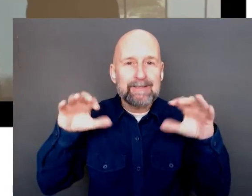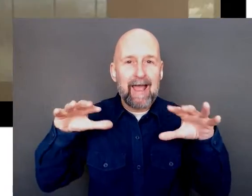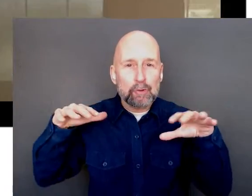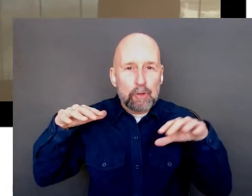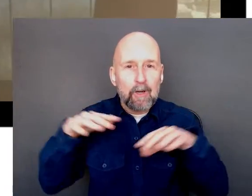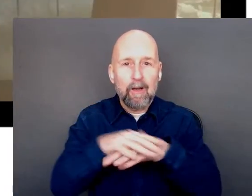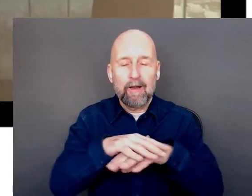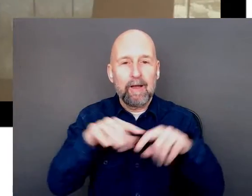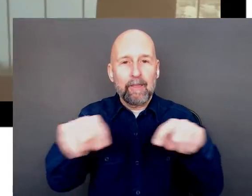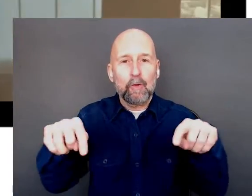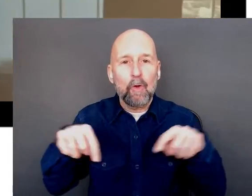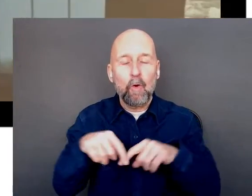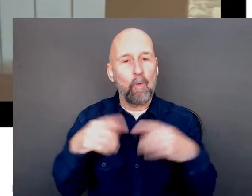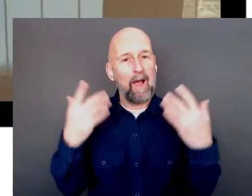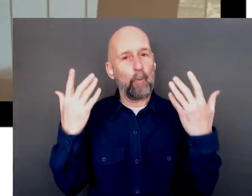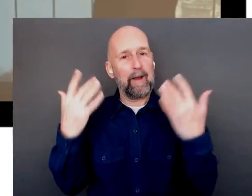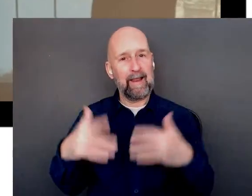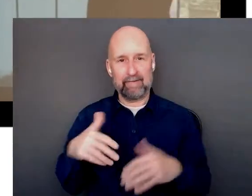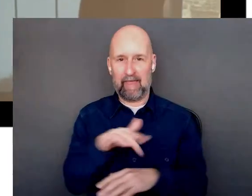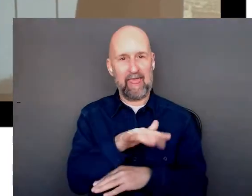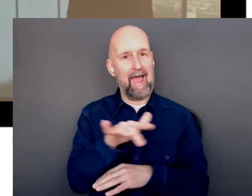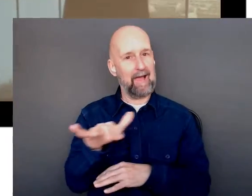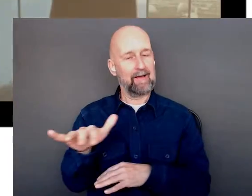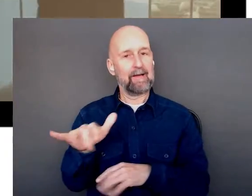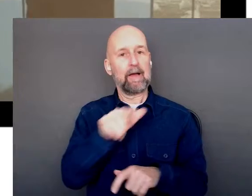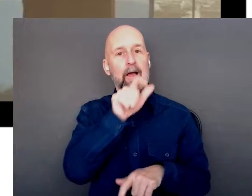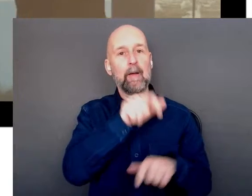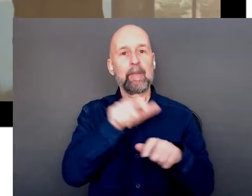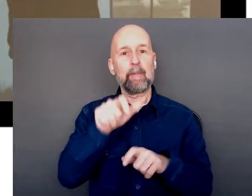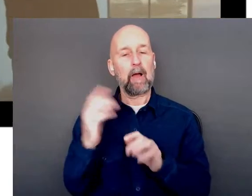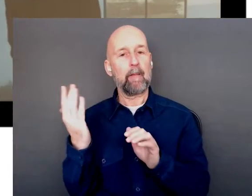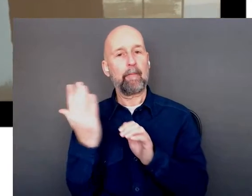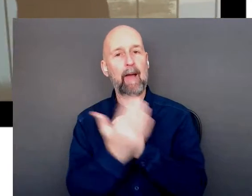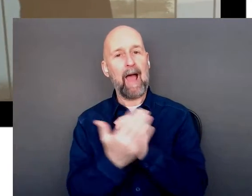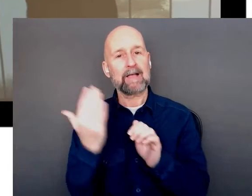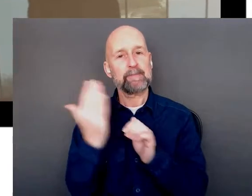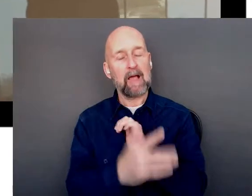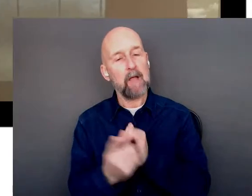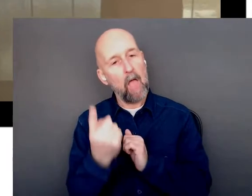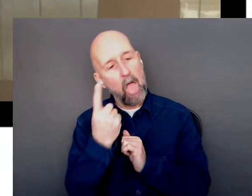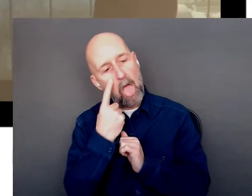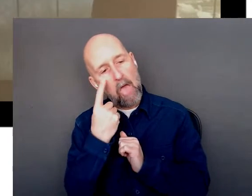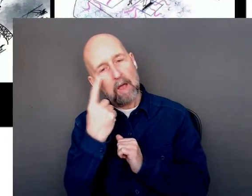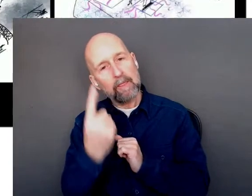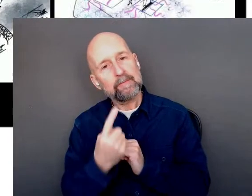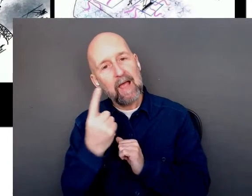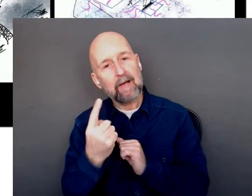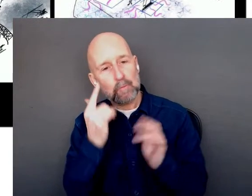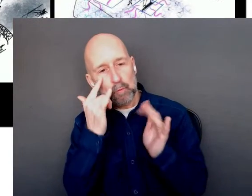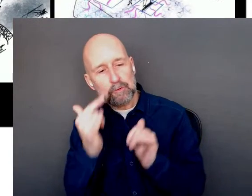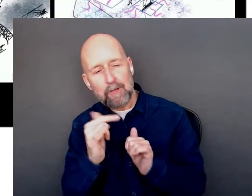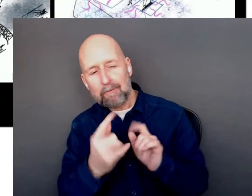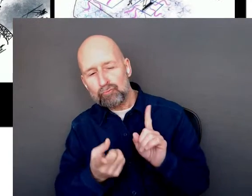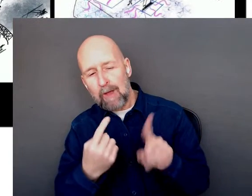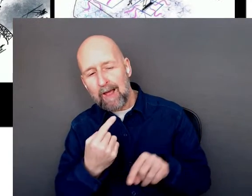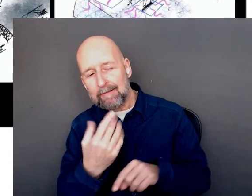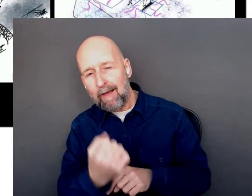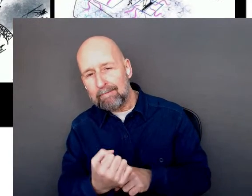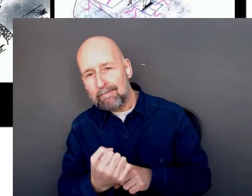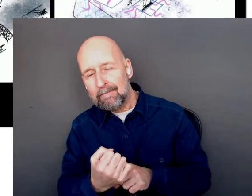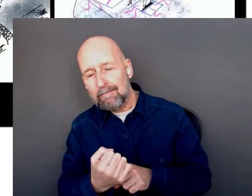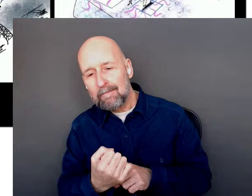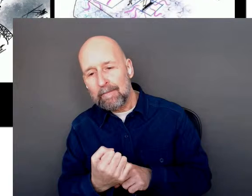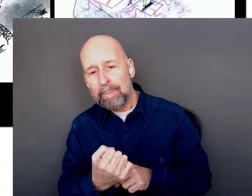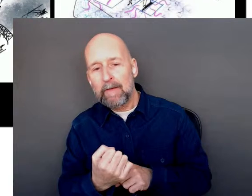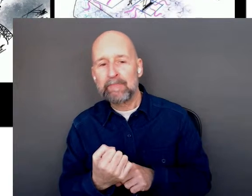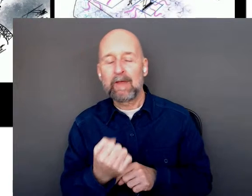the stuff just laying there so that people passing by can try it and we see how people react. It starts with beautiful